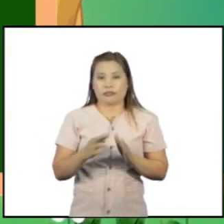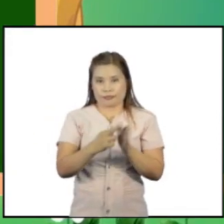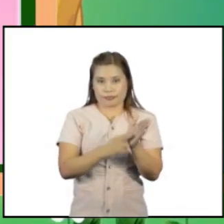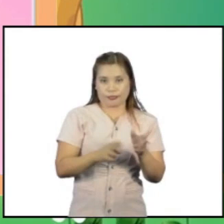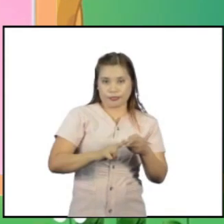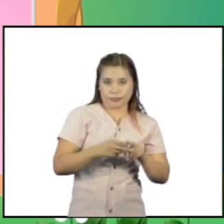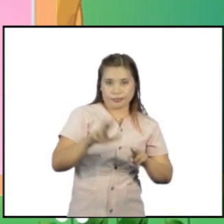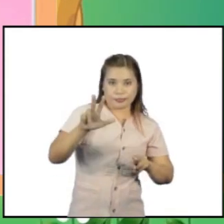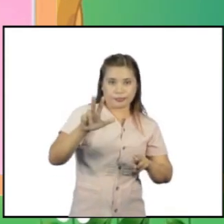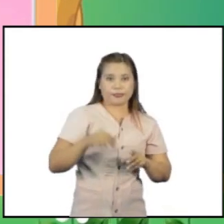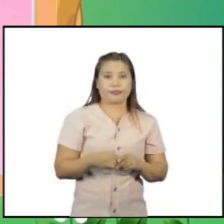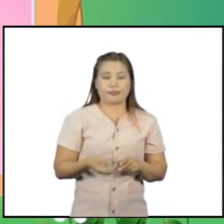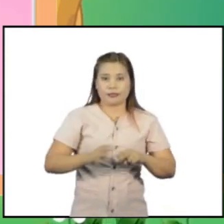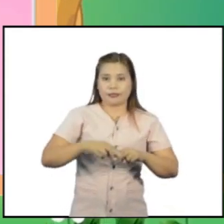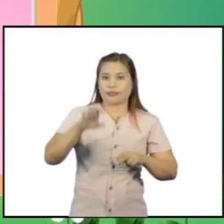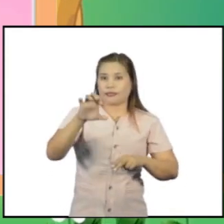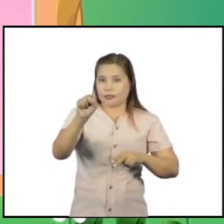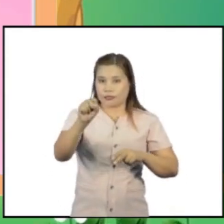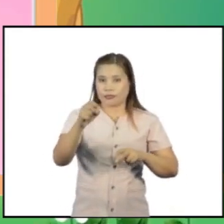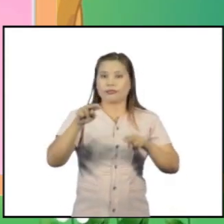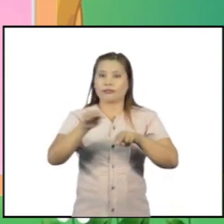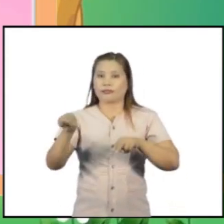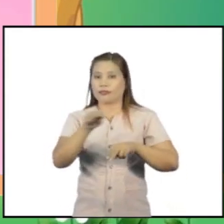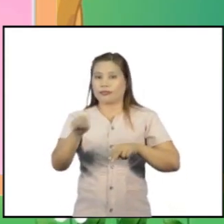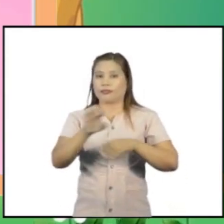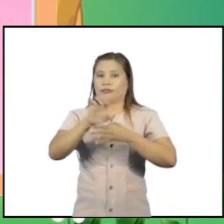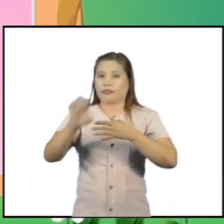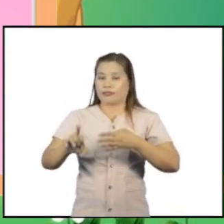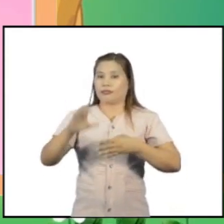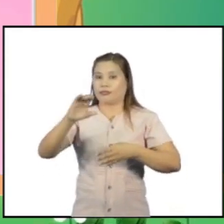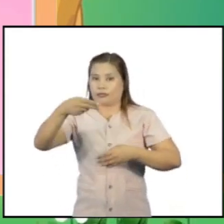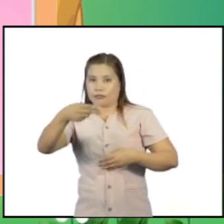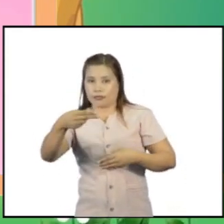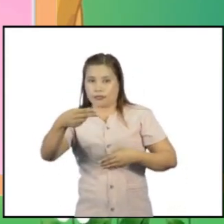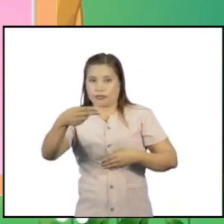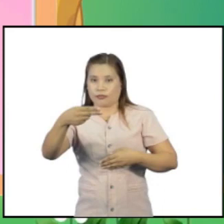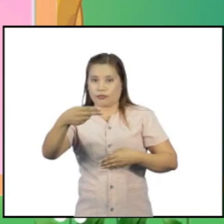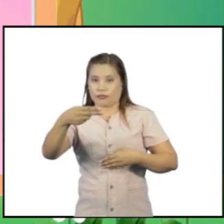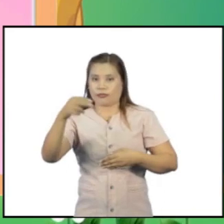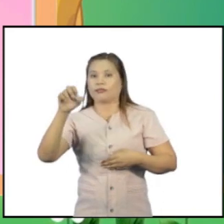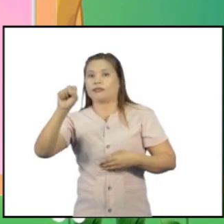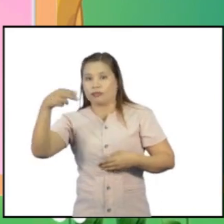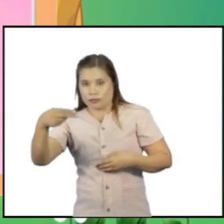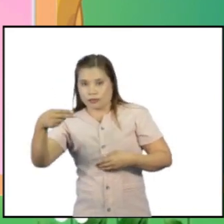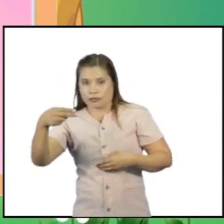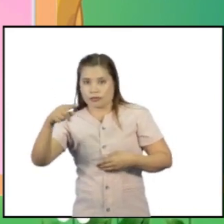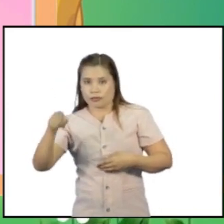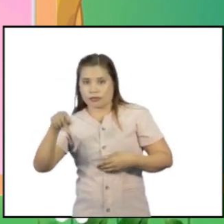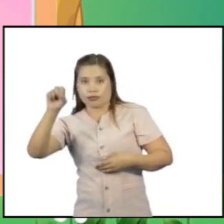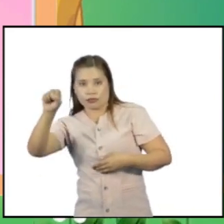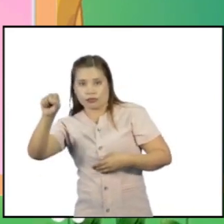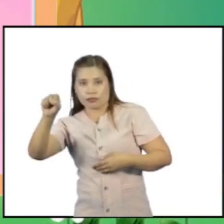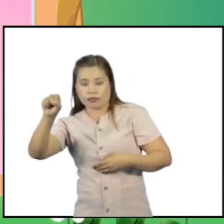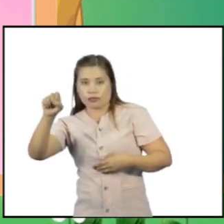Rule number 3. Add ES to nouns ending in CH, SH,